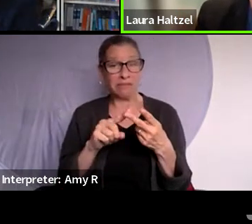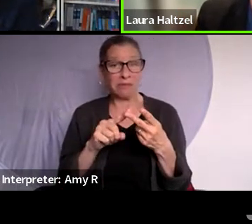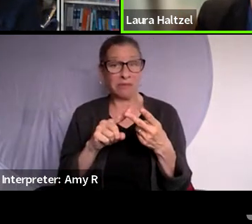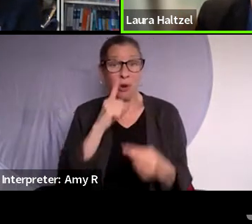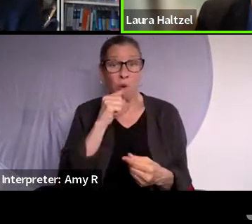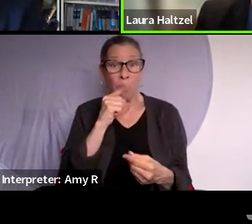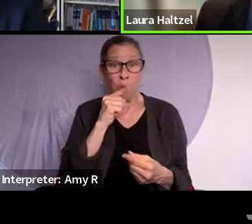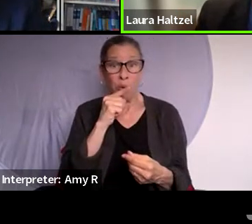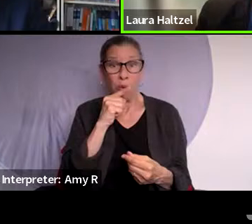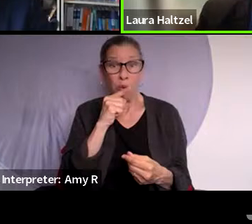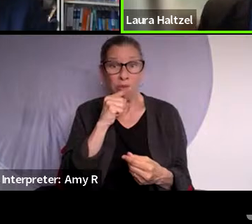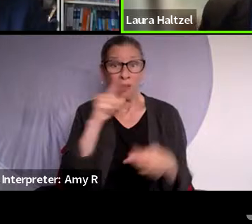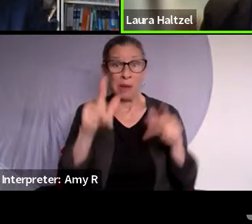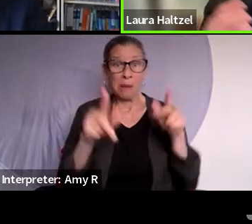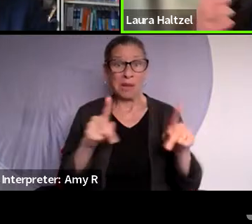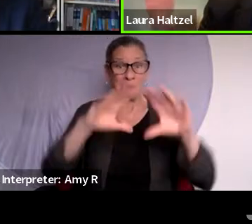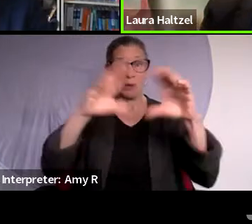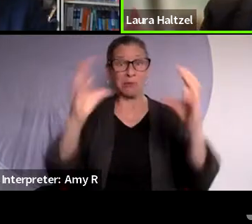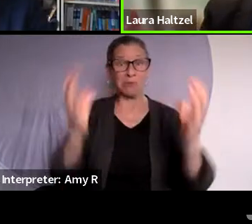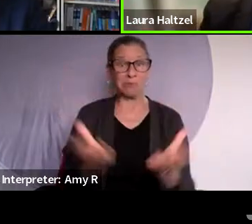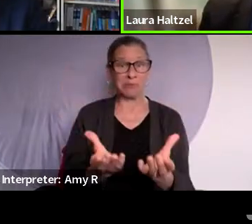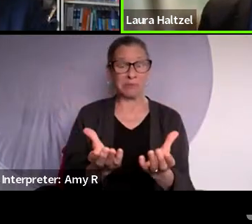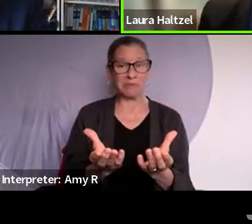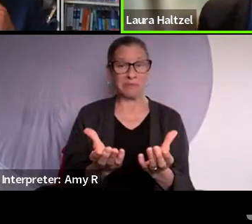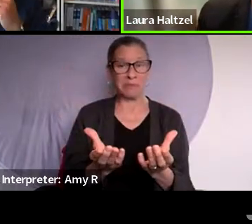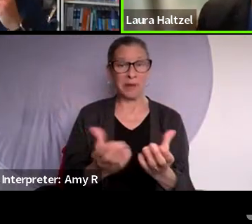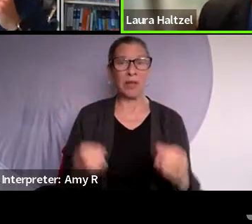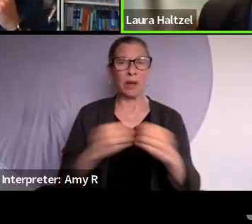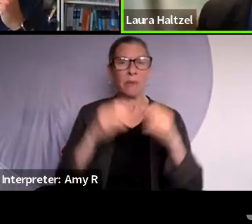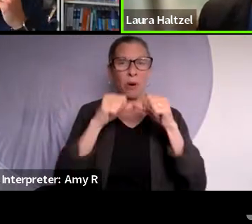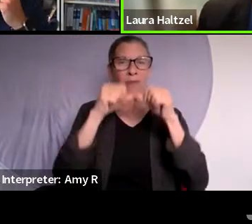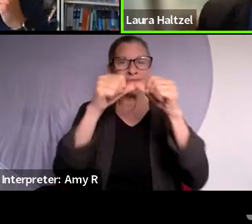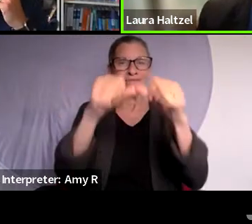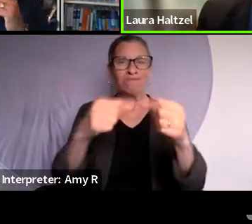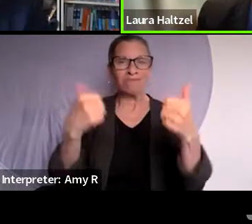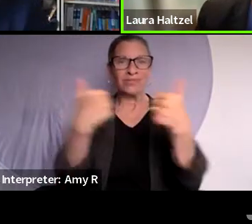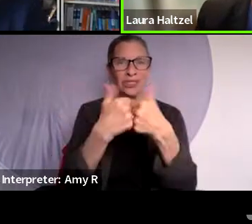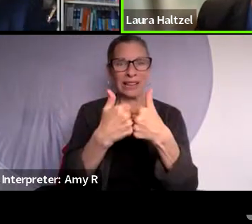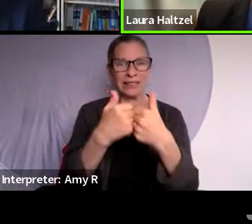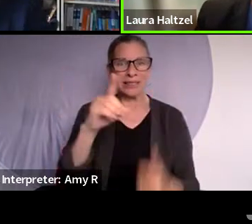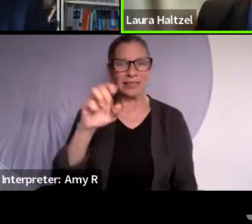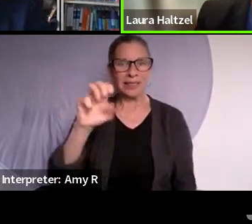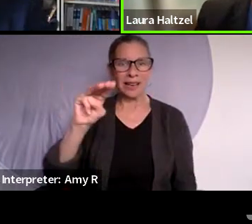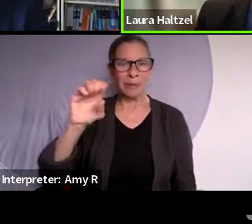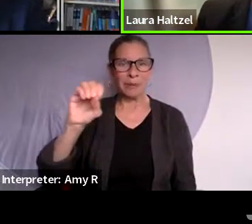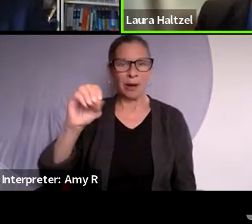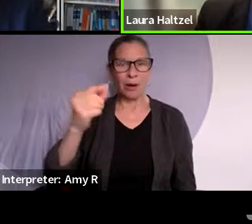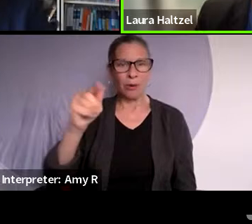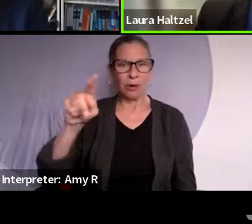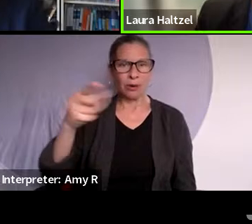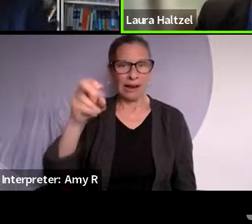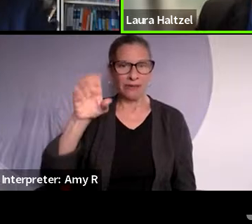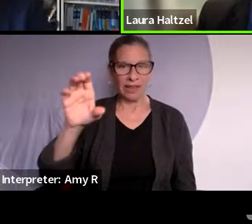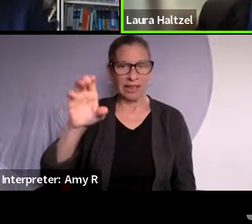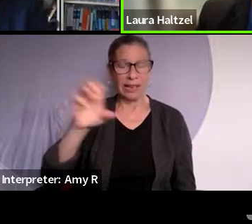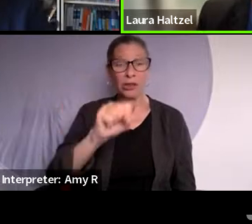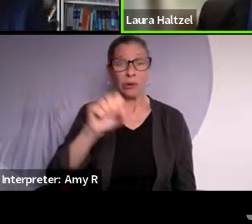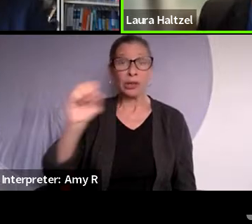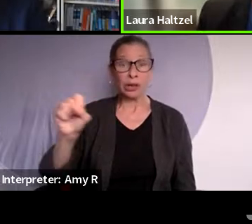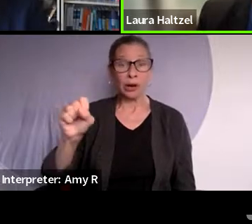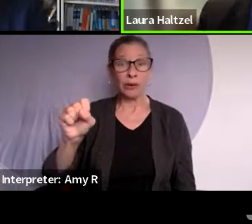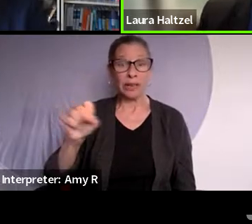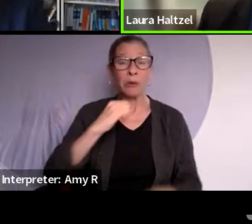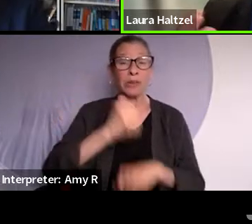demographic. And this is the longer term challenge that we're facing. Social Security was set up to be a